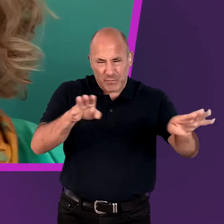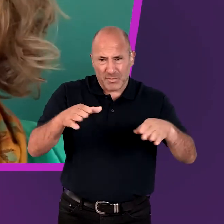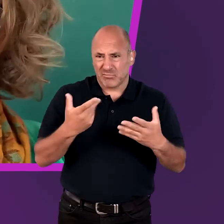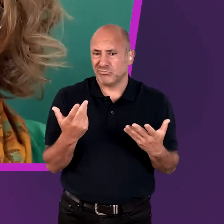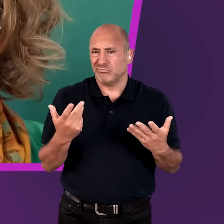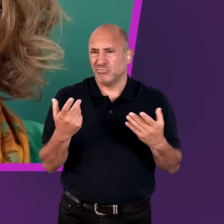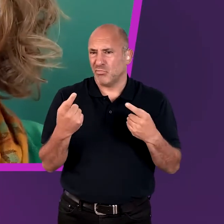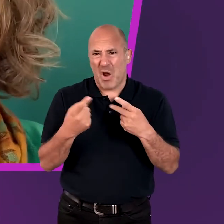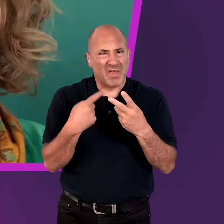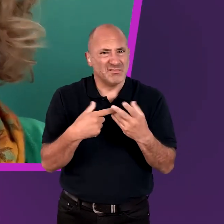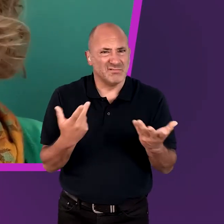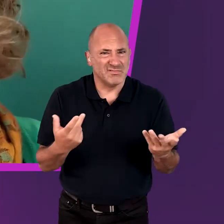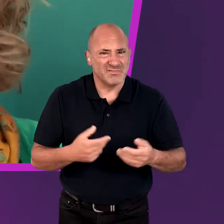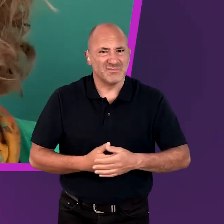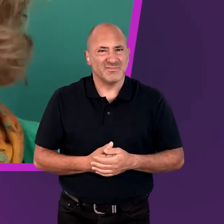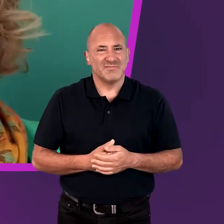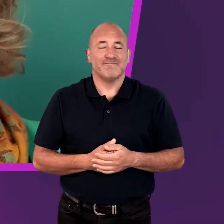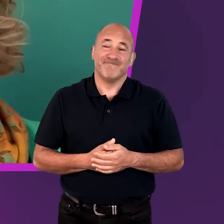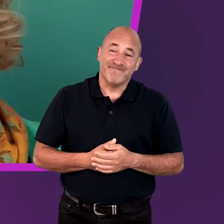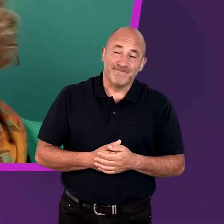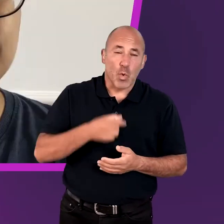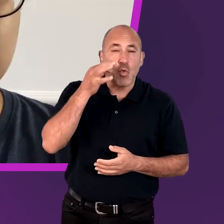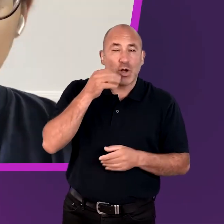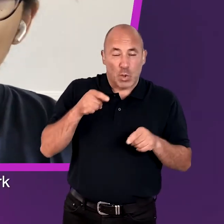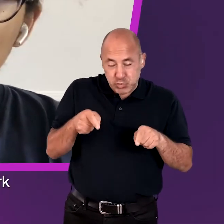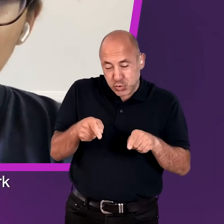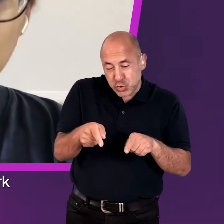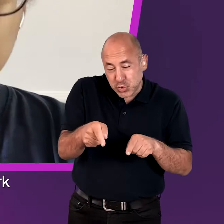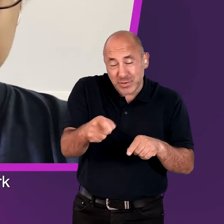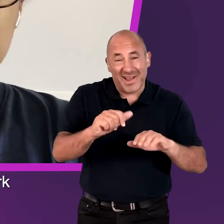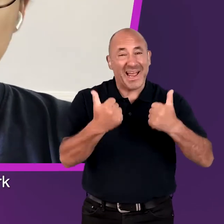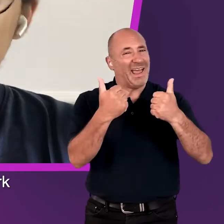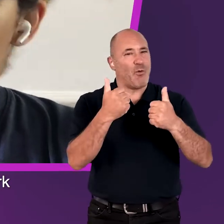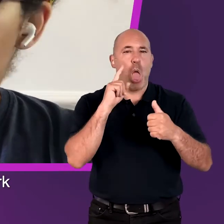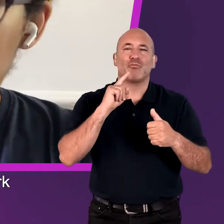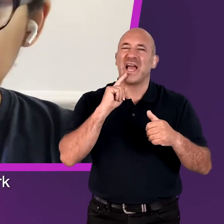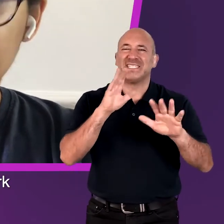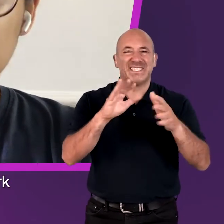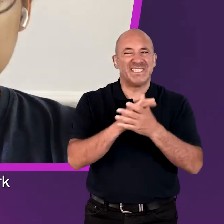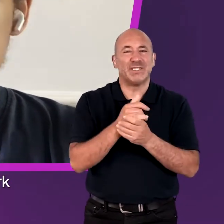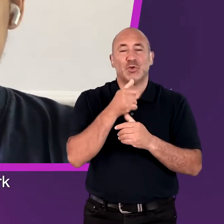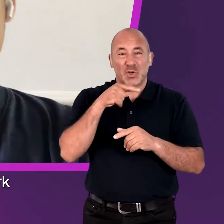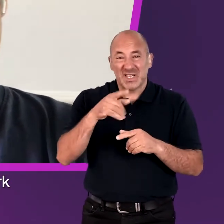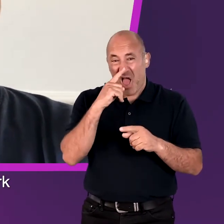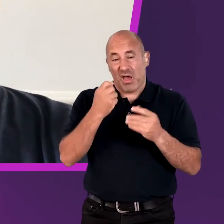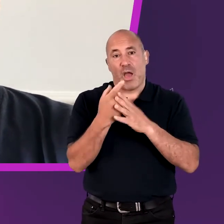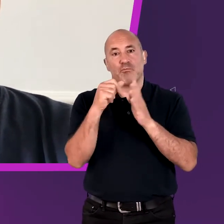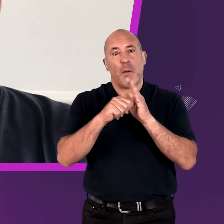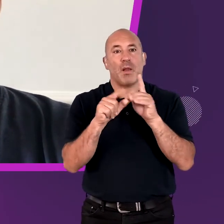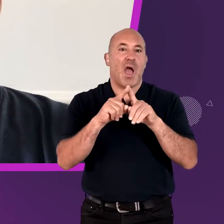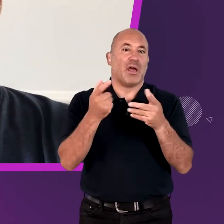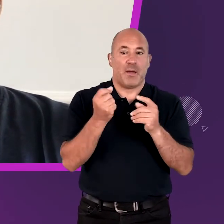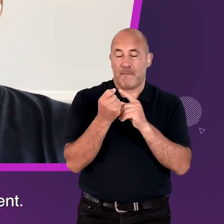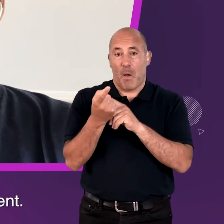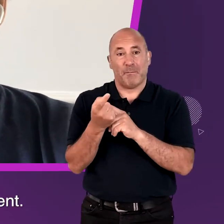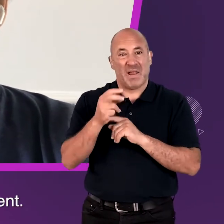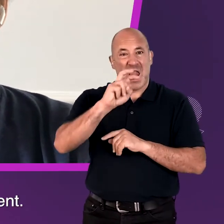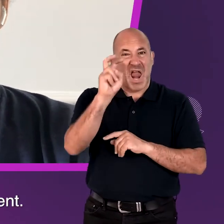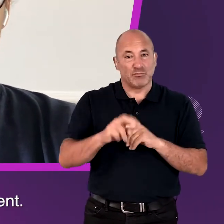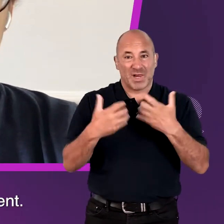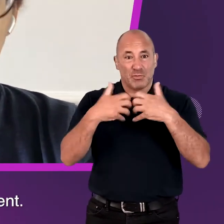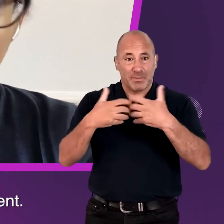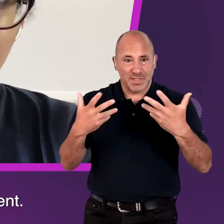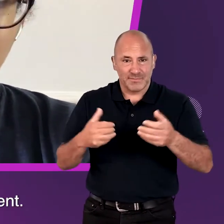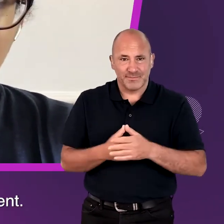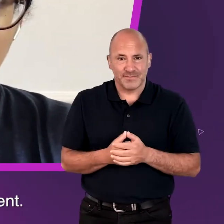off that sticky residue, but what else can we do? Well, water doesn't always work, and using it can cause other problems, for